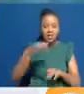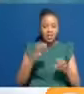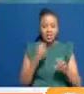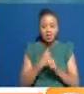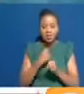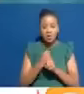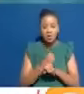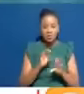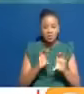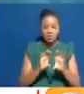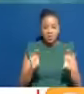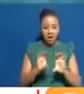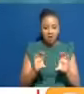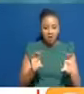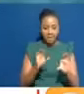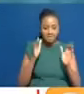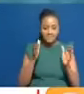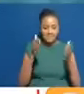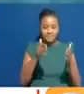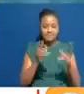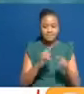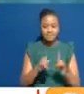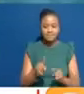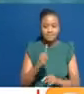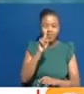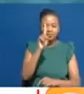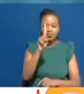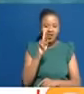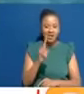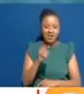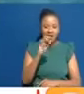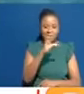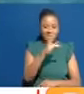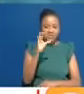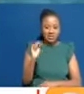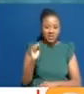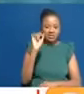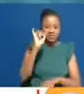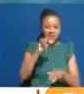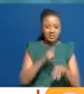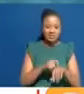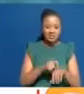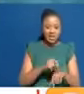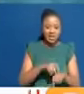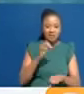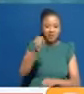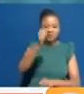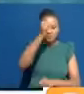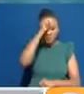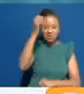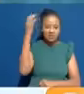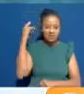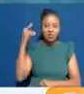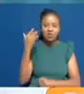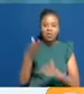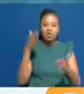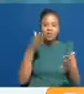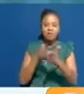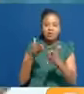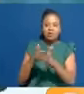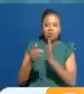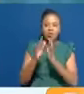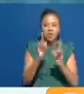Tukaenda, kuna waziri mwingine mjinga, alikuwa mjinga siku hiyo. Alienda akazuia mambo yote ya